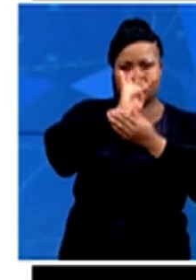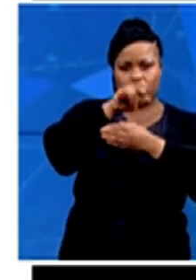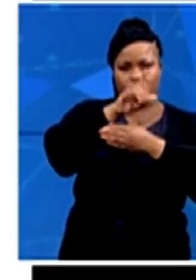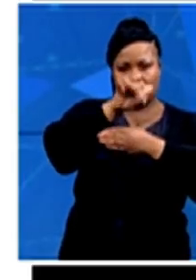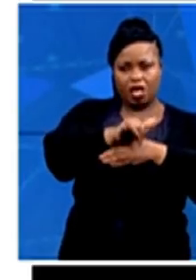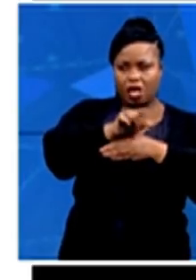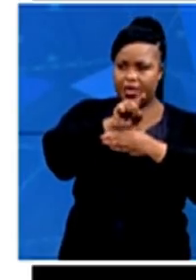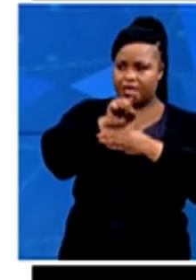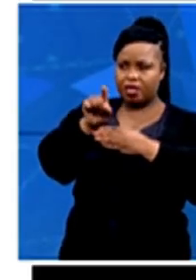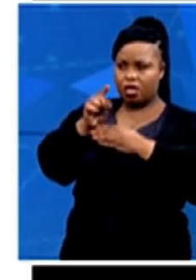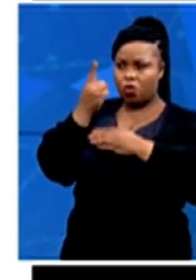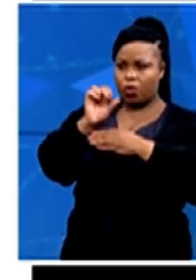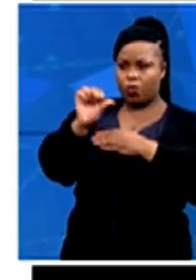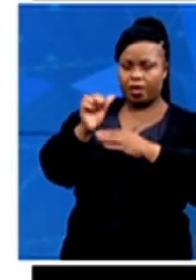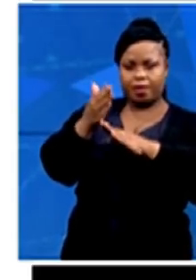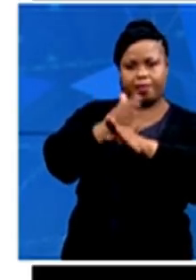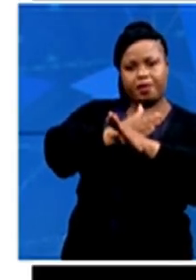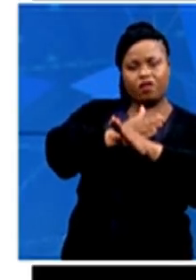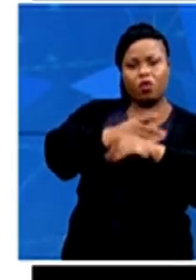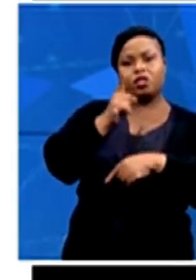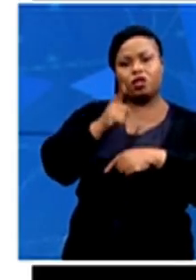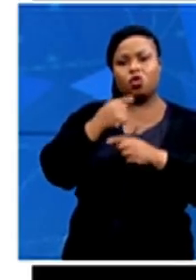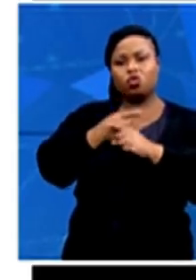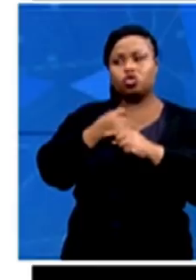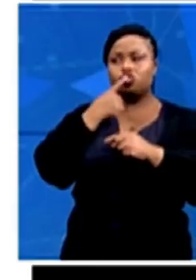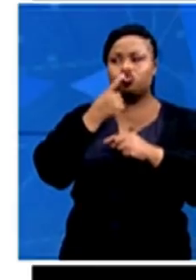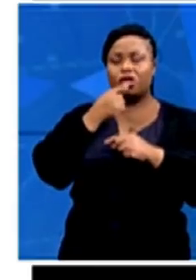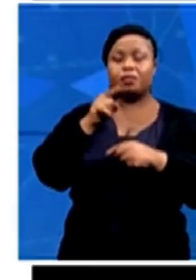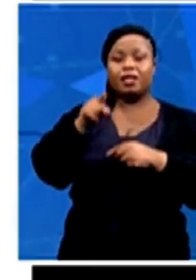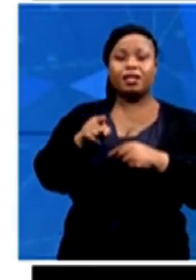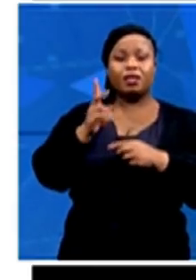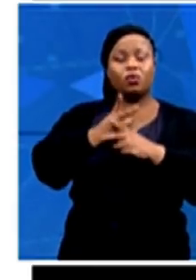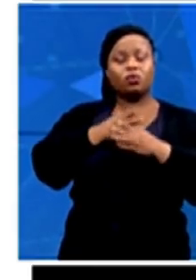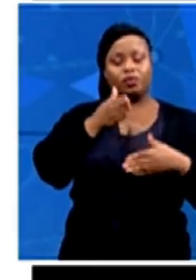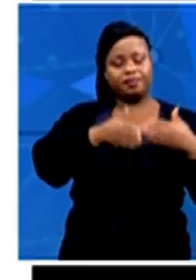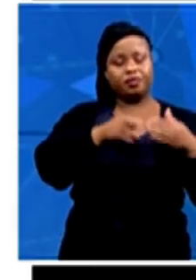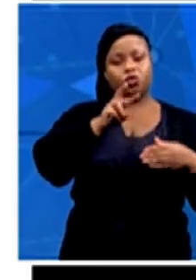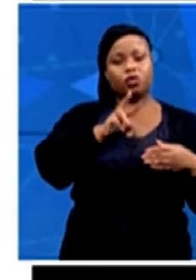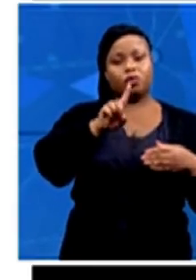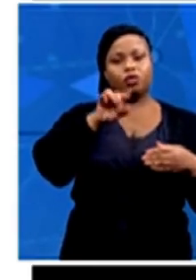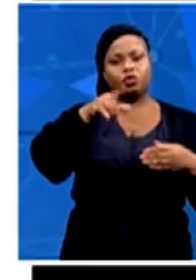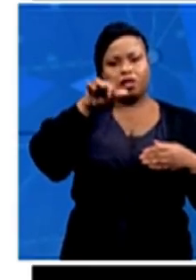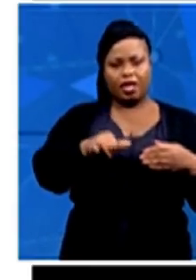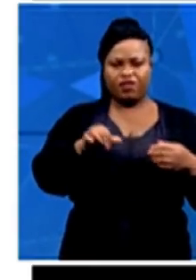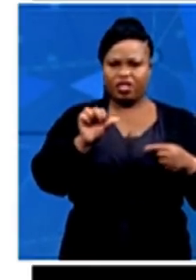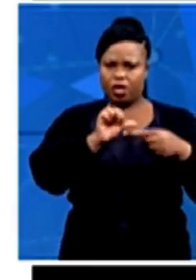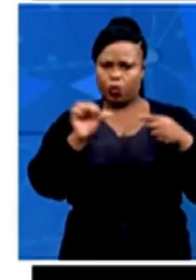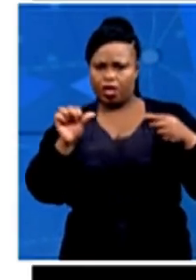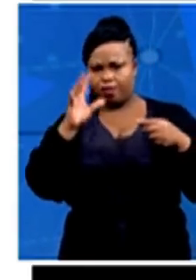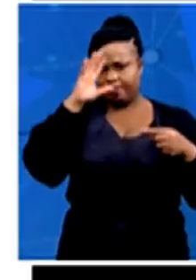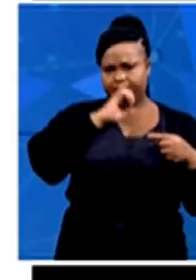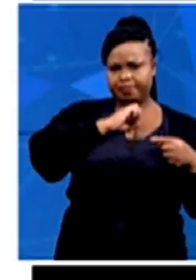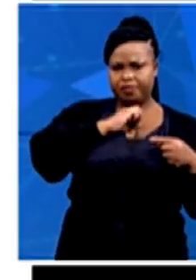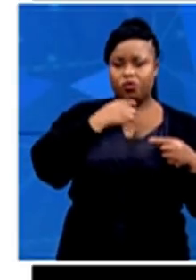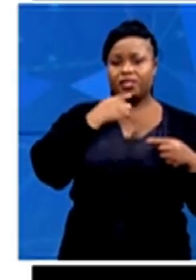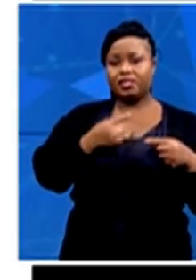grey line. Then in the week that ended the 21st of July, there was a prediction that, the week